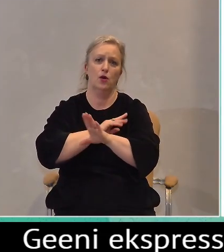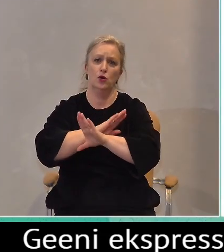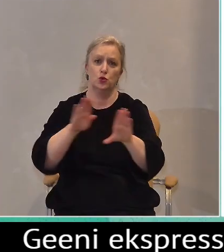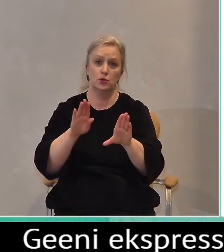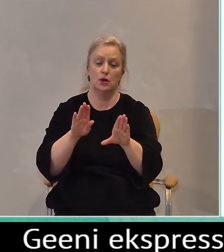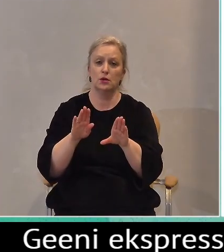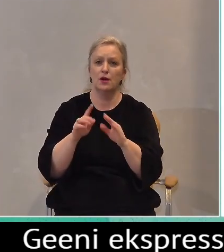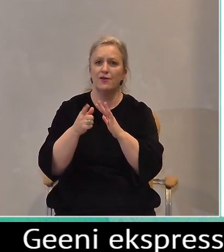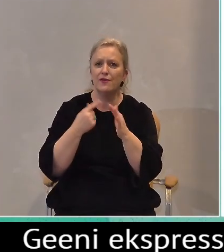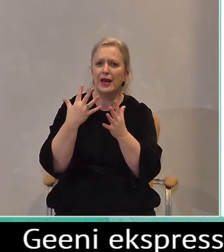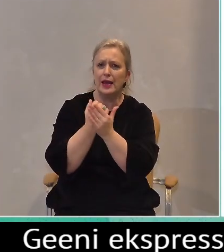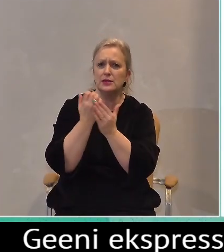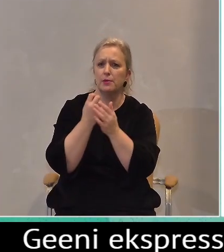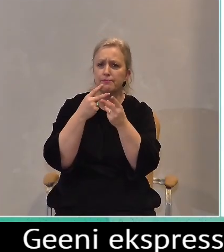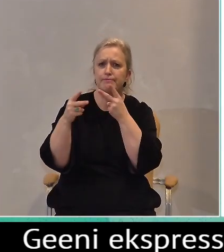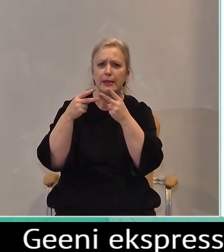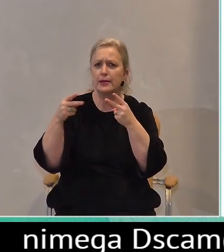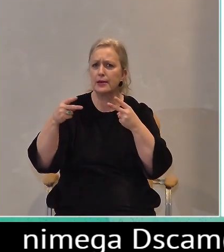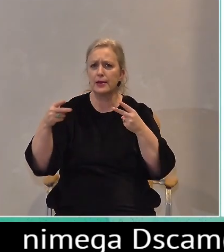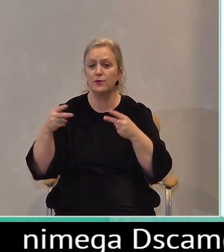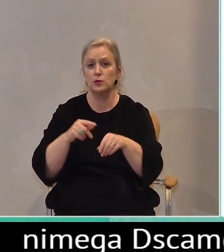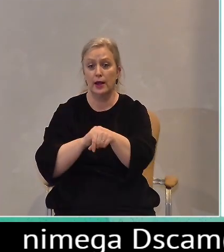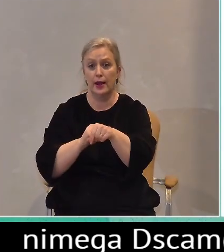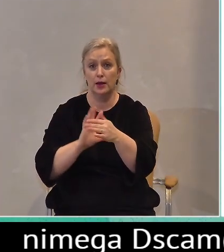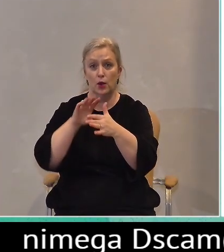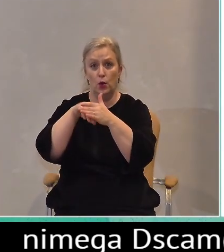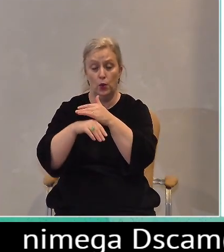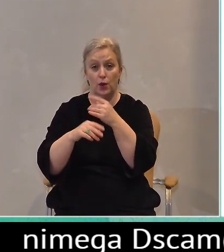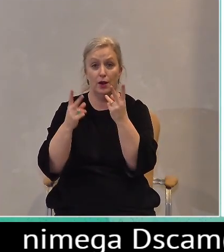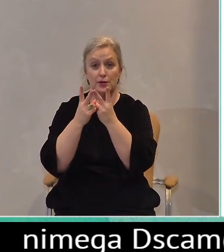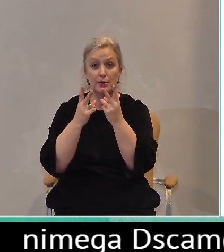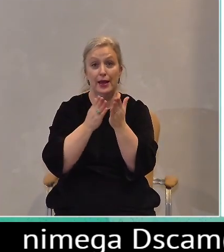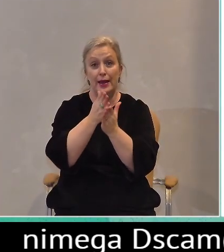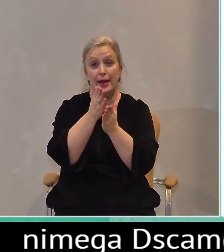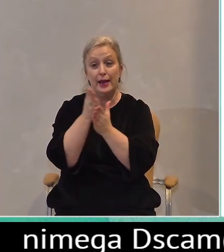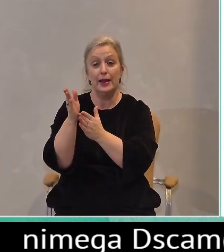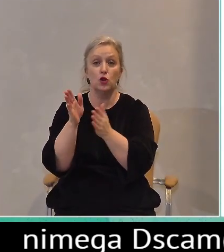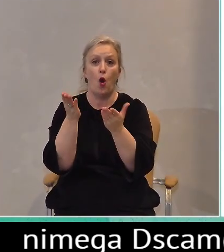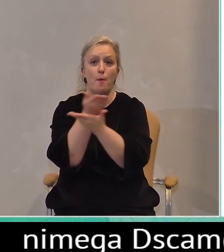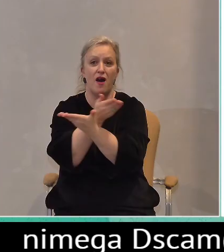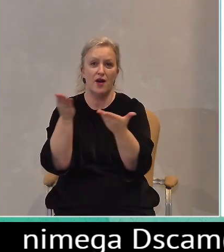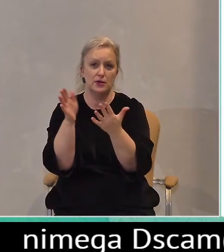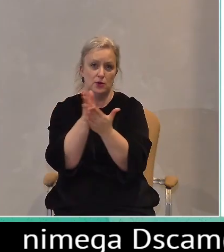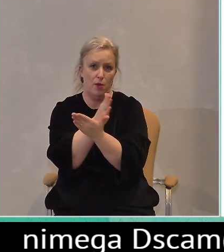other mammals does not have this gene.